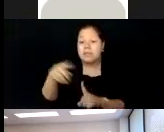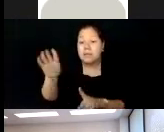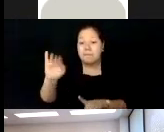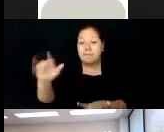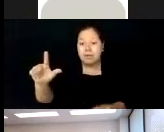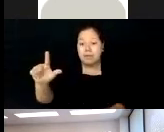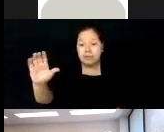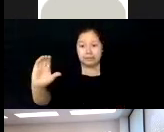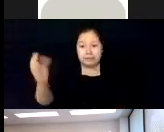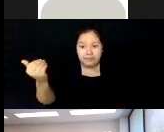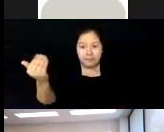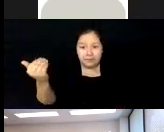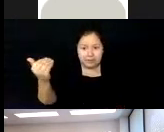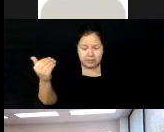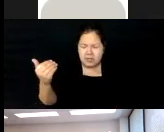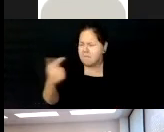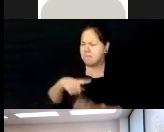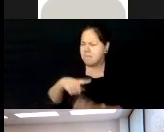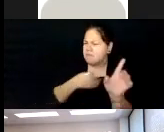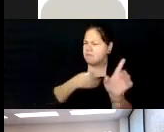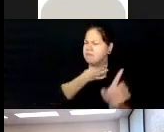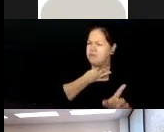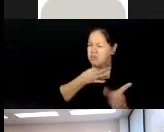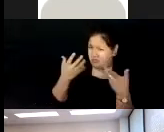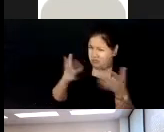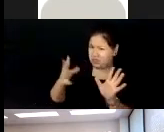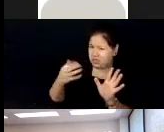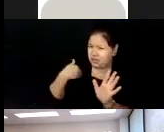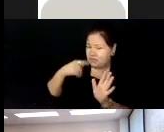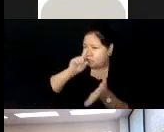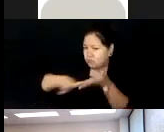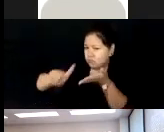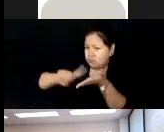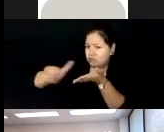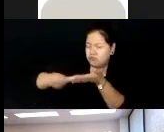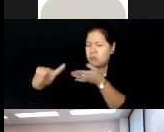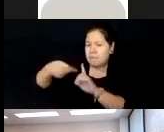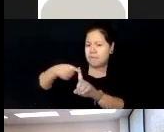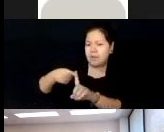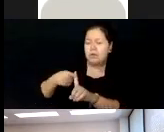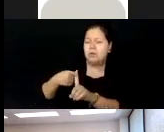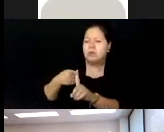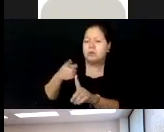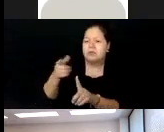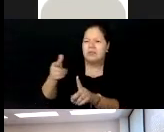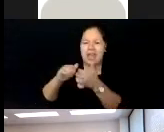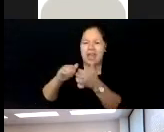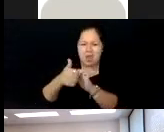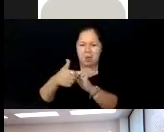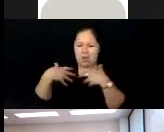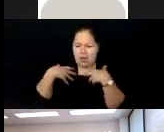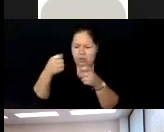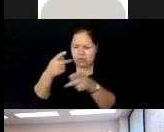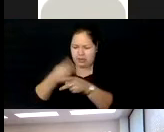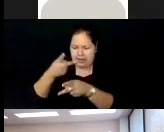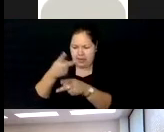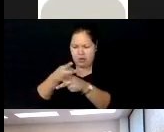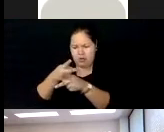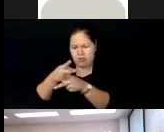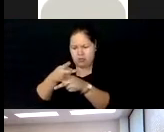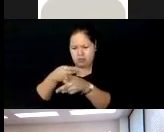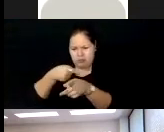C-15. Has there been any studies that have looked at how healthcare practitioners